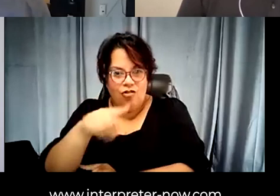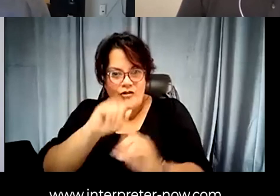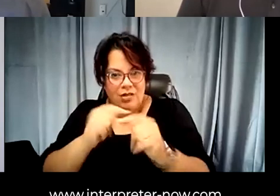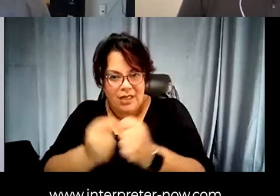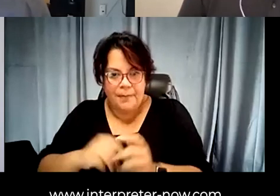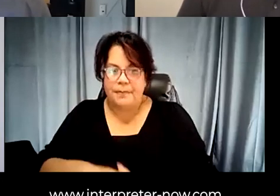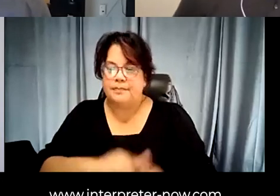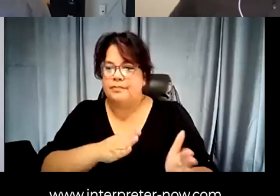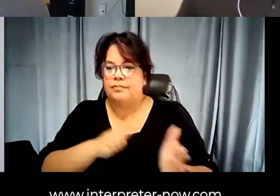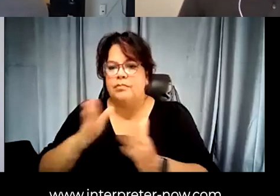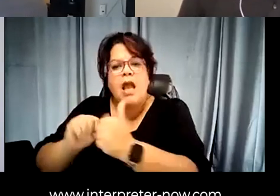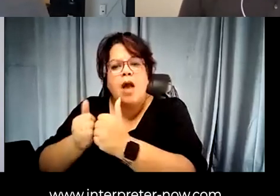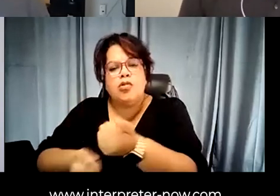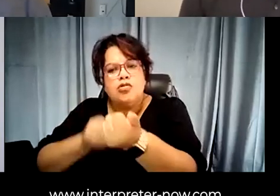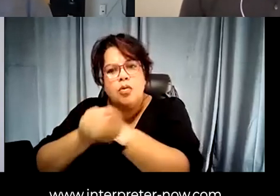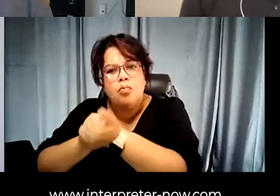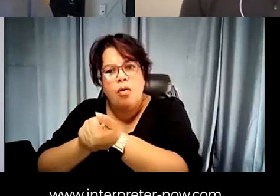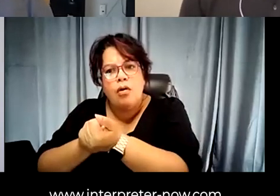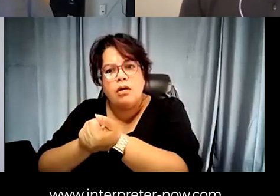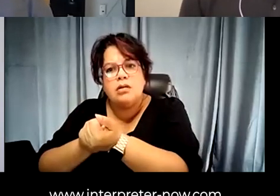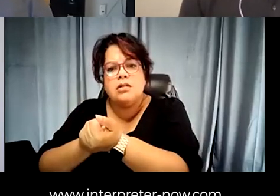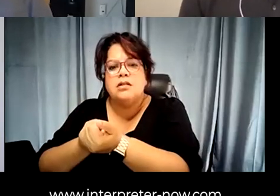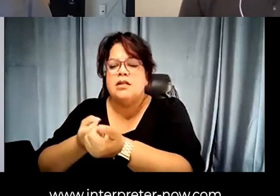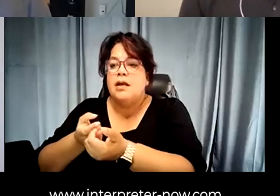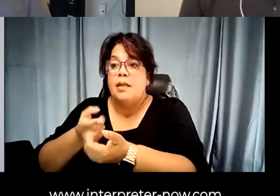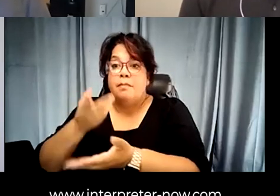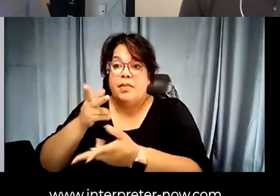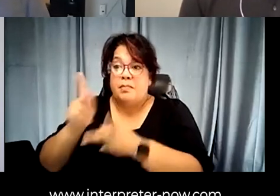How will you support folks either who are experiencing burnout or